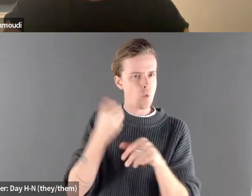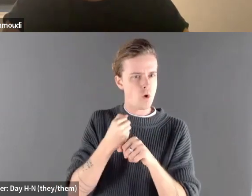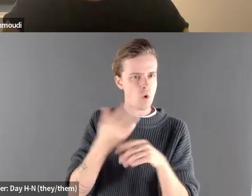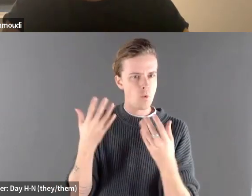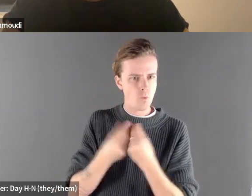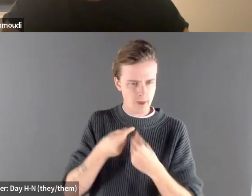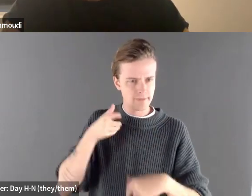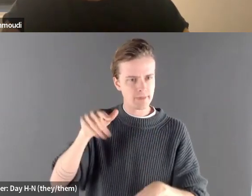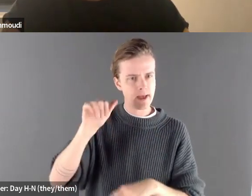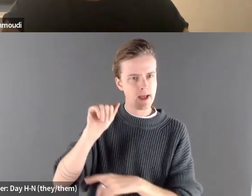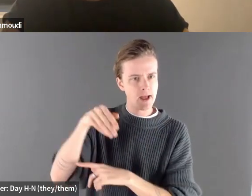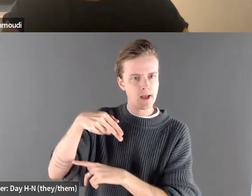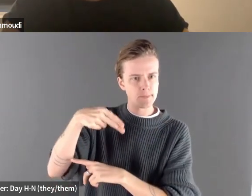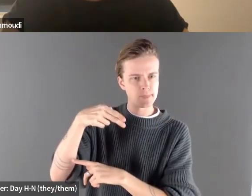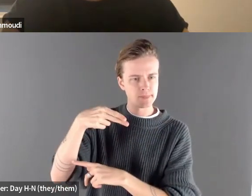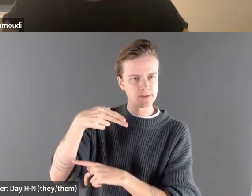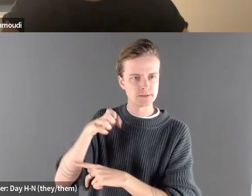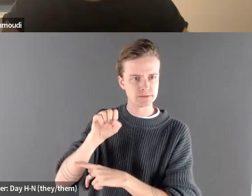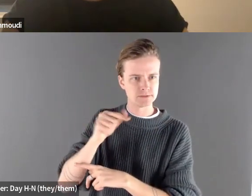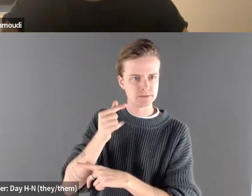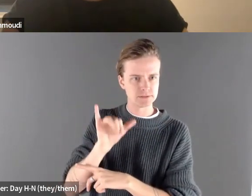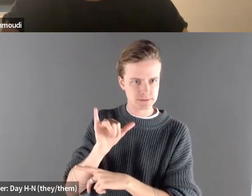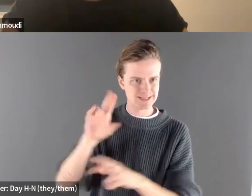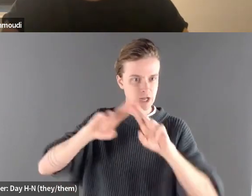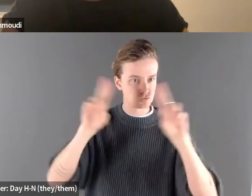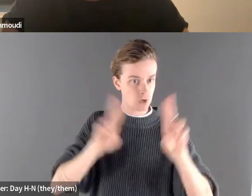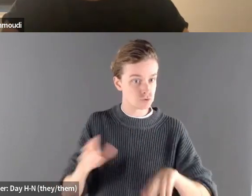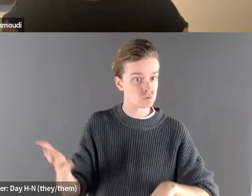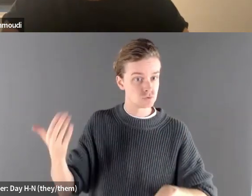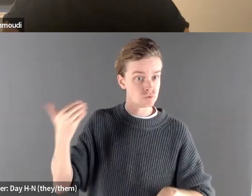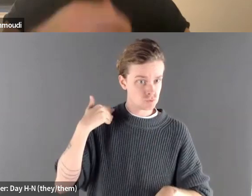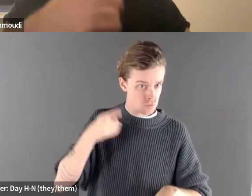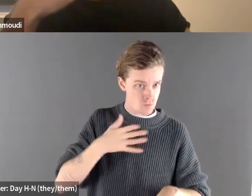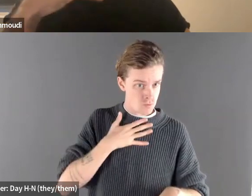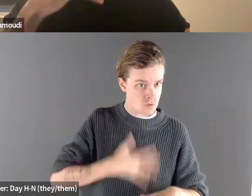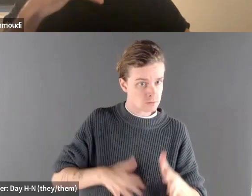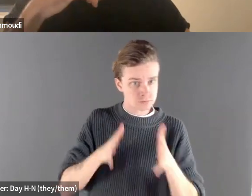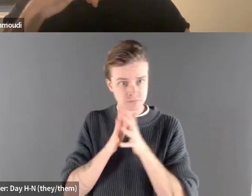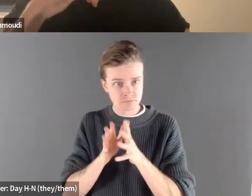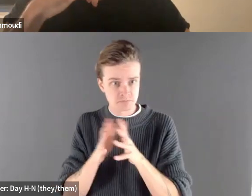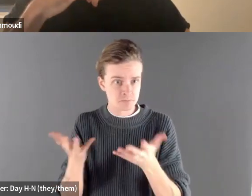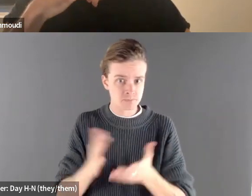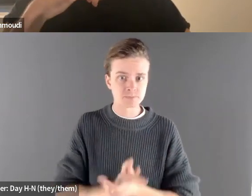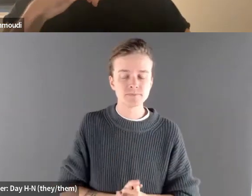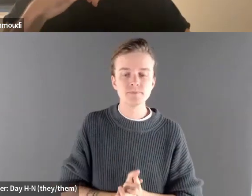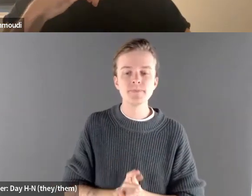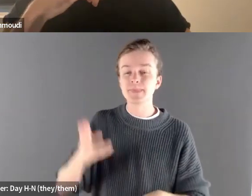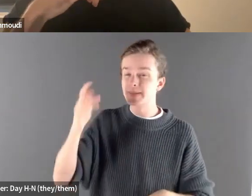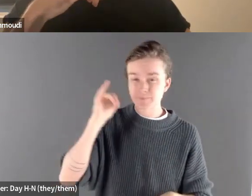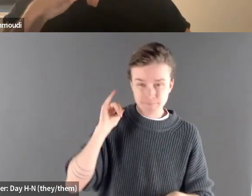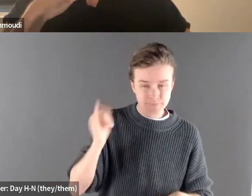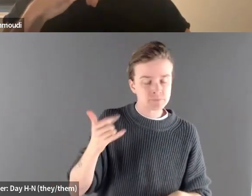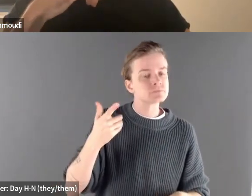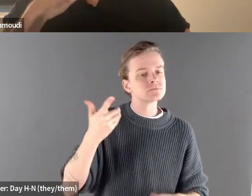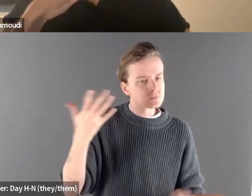have regarding what Matt shared? Well, actually, yes, because this is also something that, I mean,